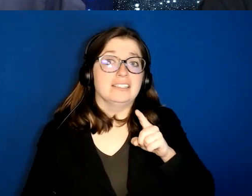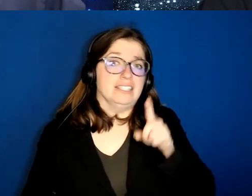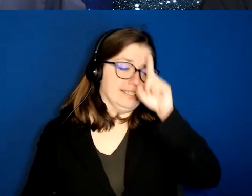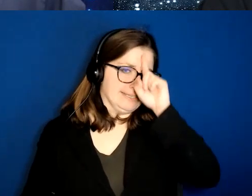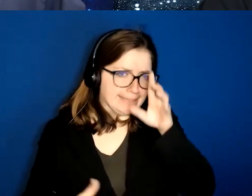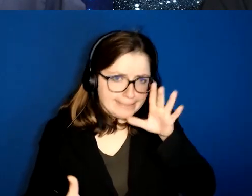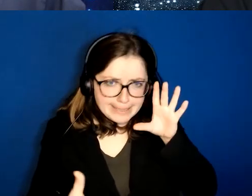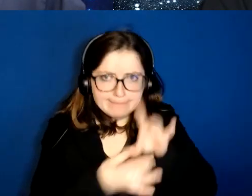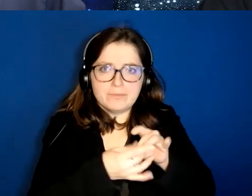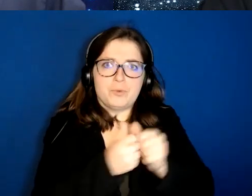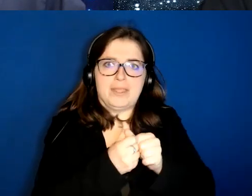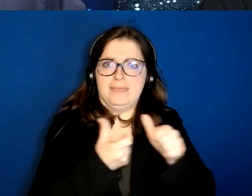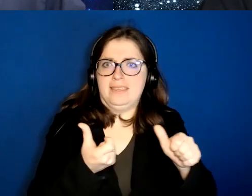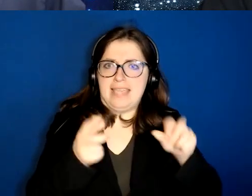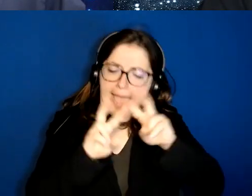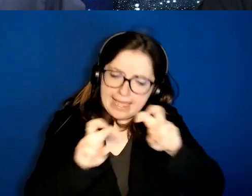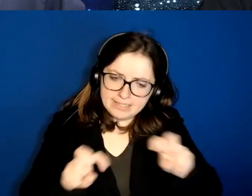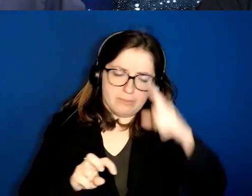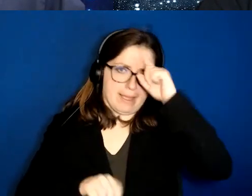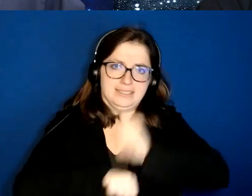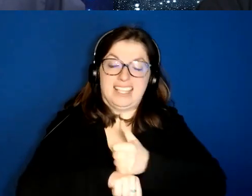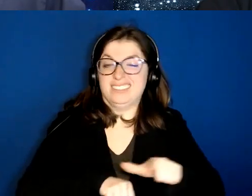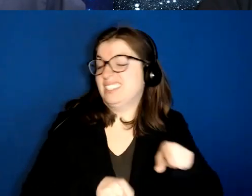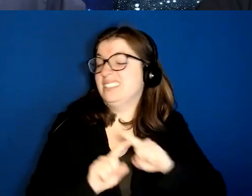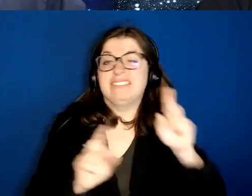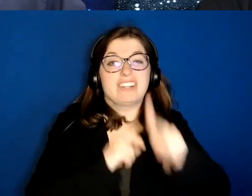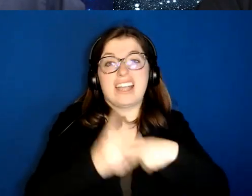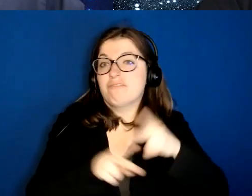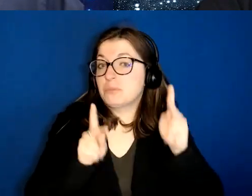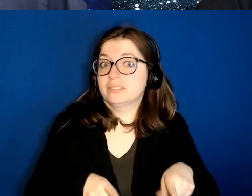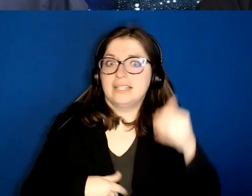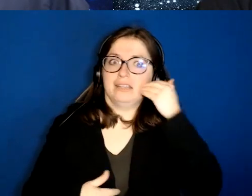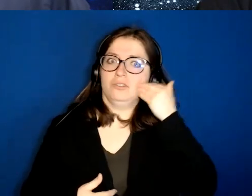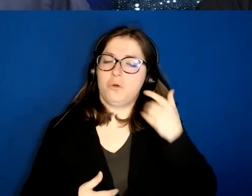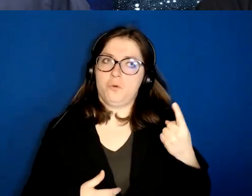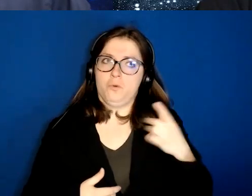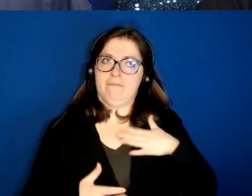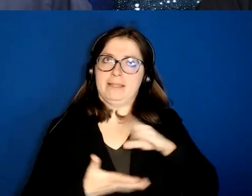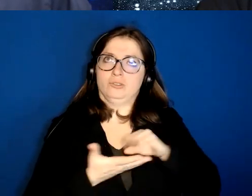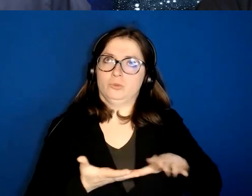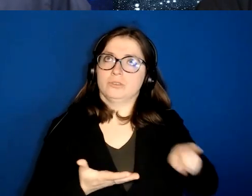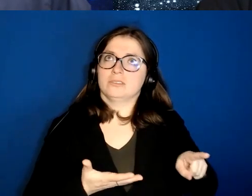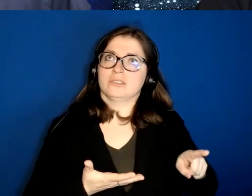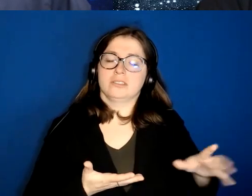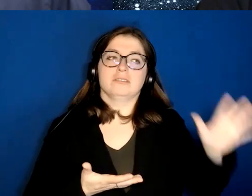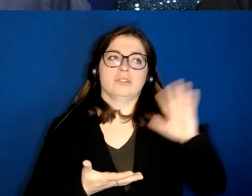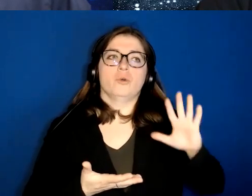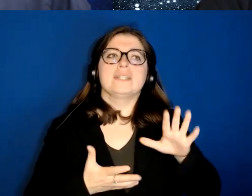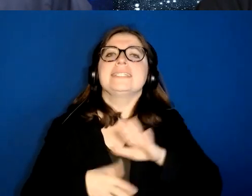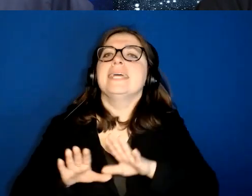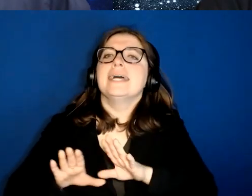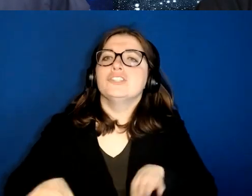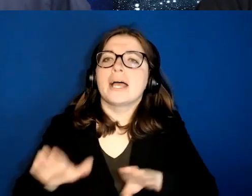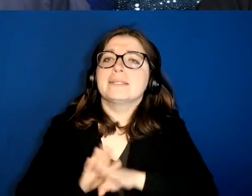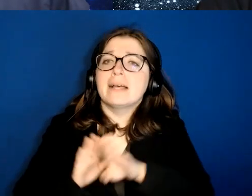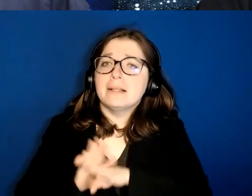they're just a different kind of person. I know one of my students was in child development and moved over